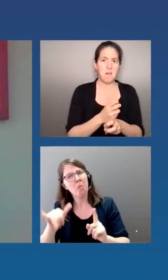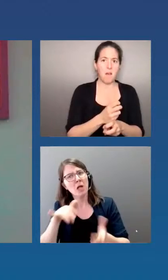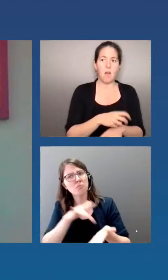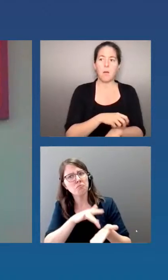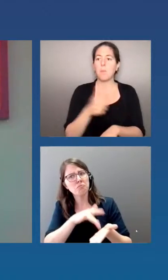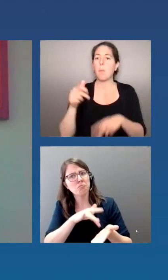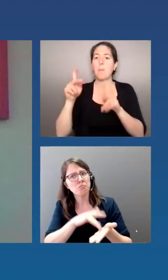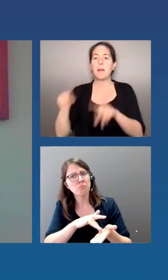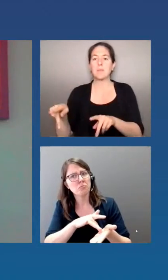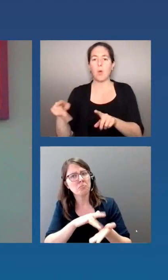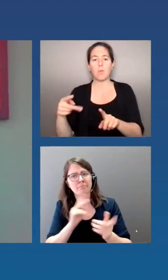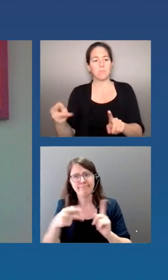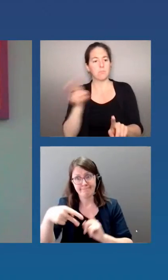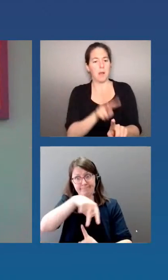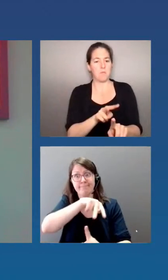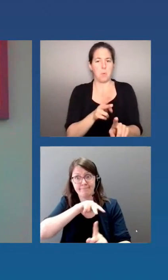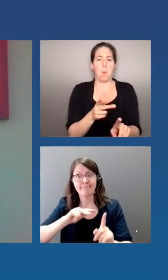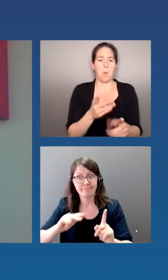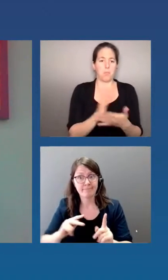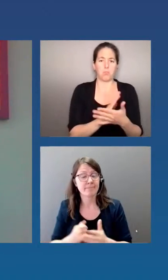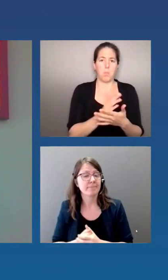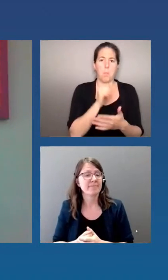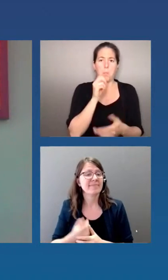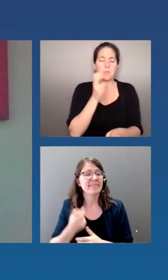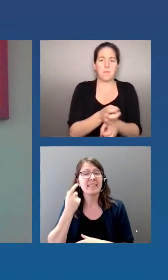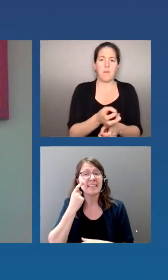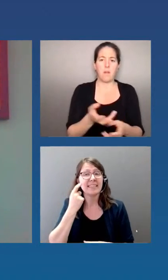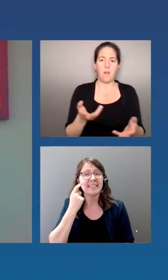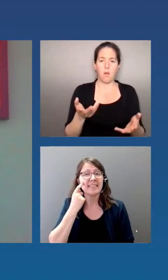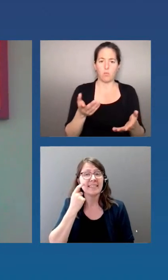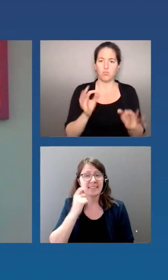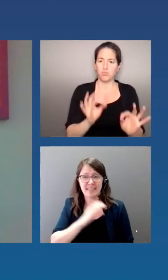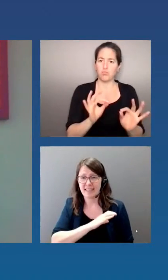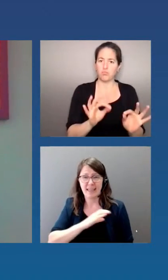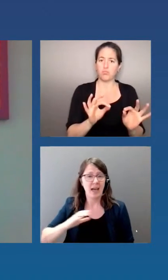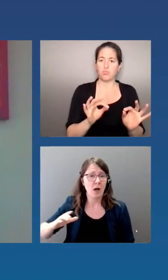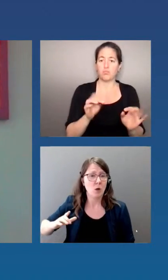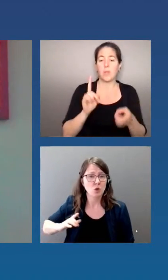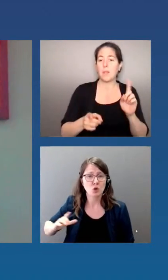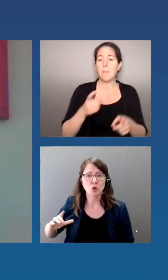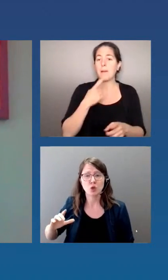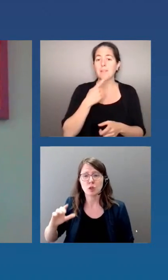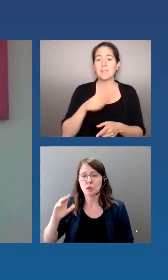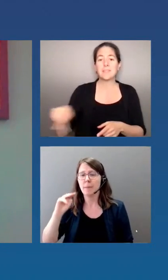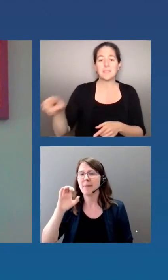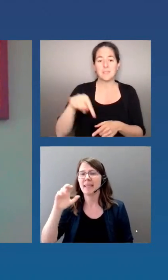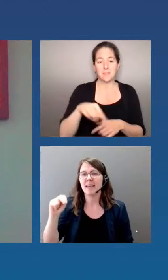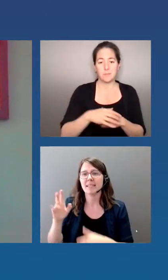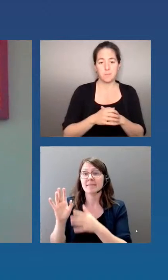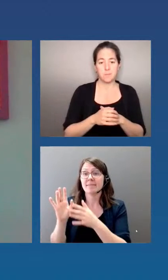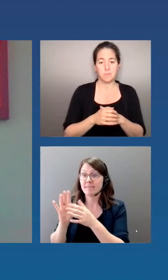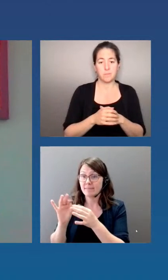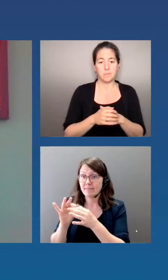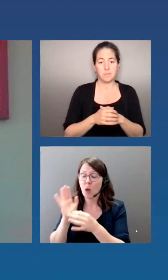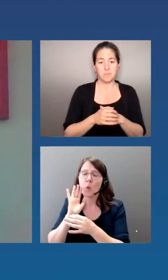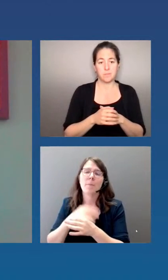like I said earlier, I think when Councillor Meehan was speaking, it'll be interesting to see the feedback we get from the public in the